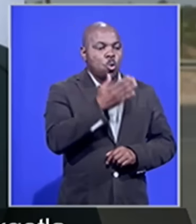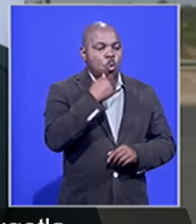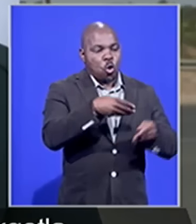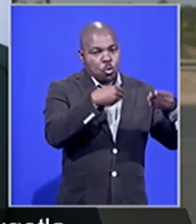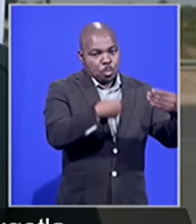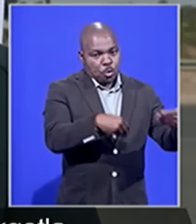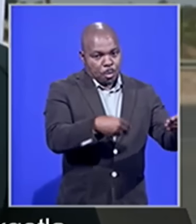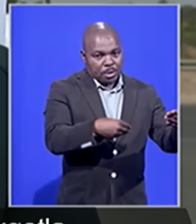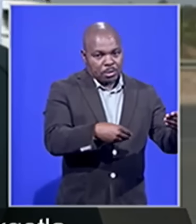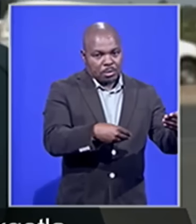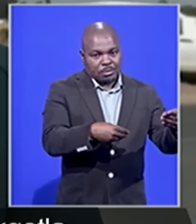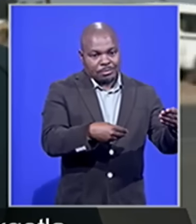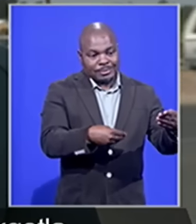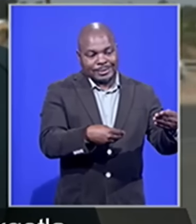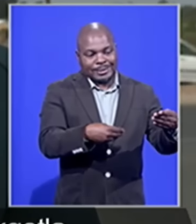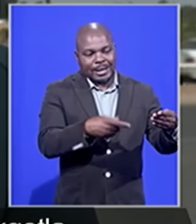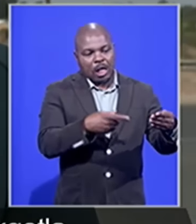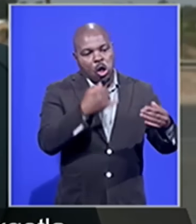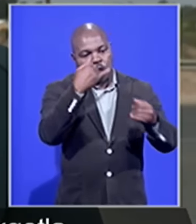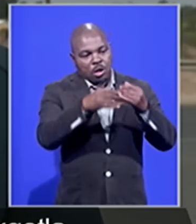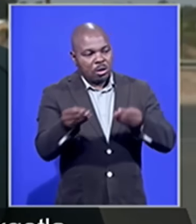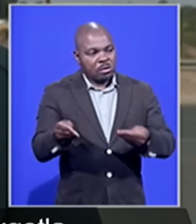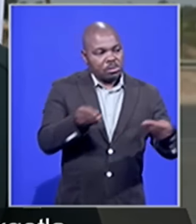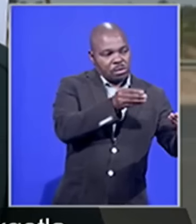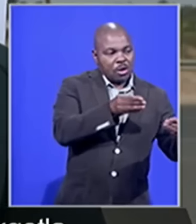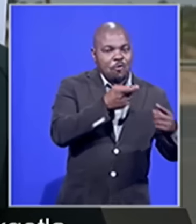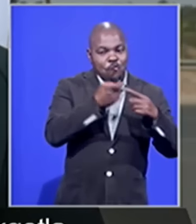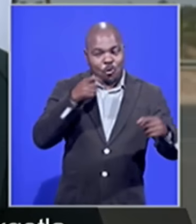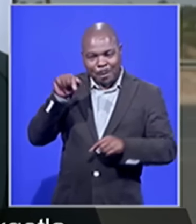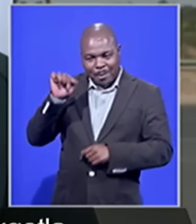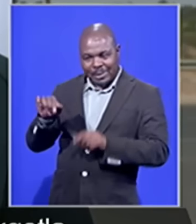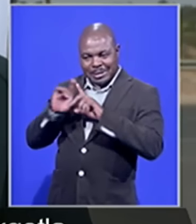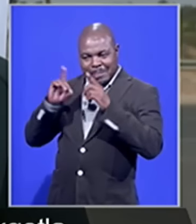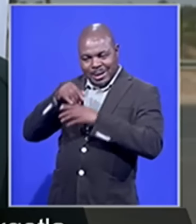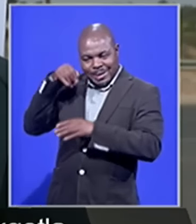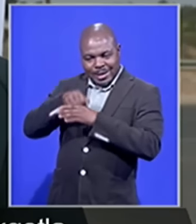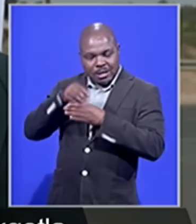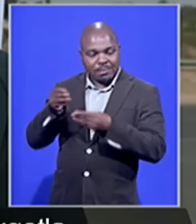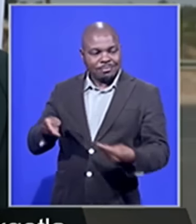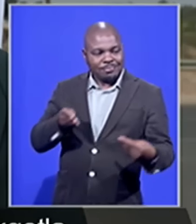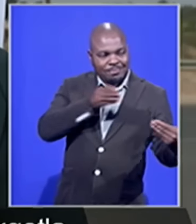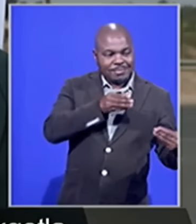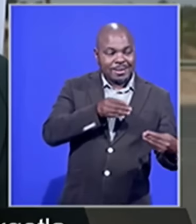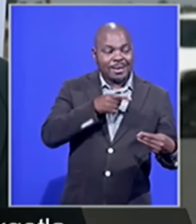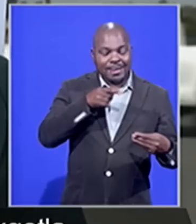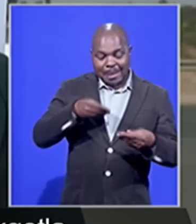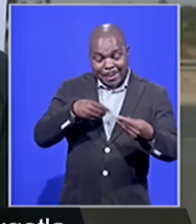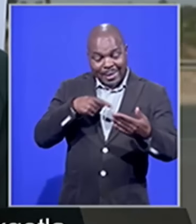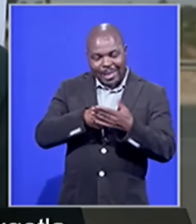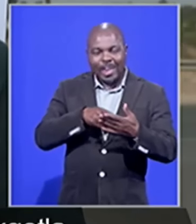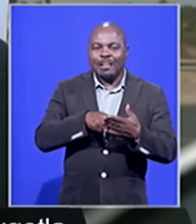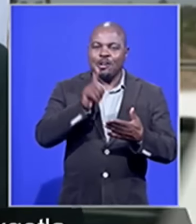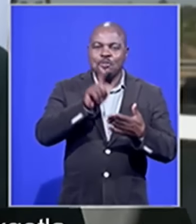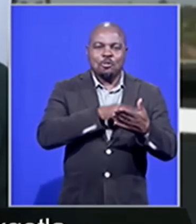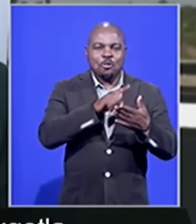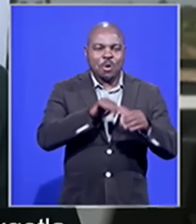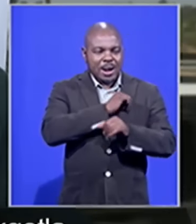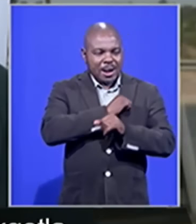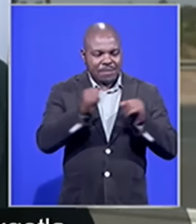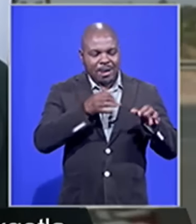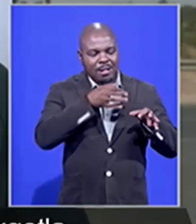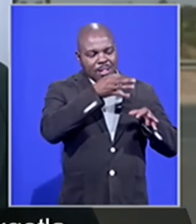tsene di sa ba lebana tsa lefapha internal documents o banetse ditokomane tse seng tsona mme ga a ba tlhalosetsa